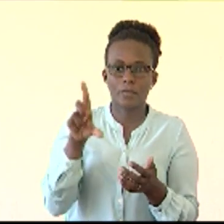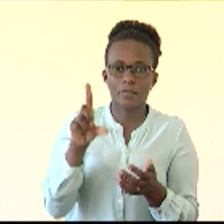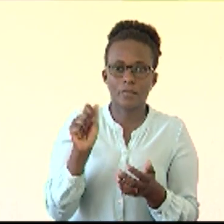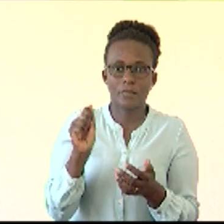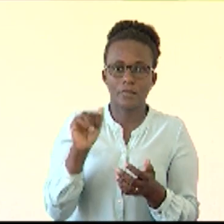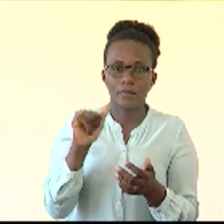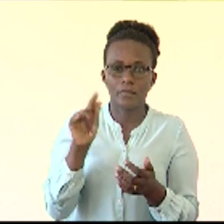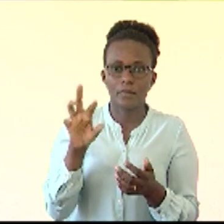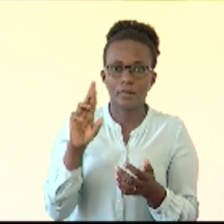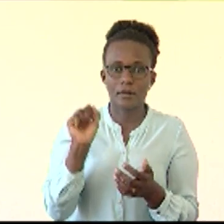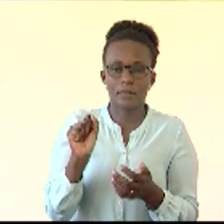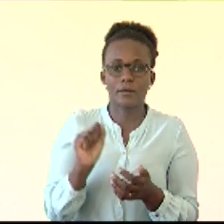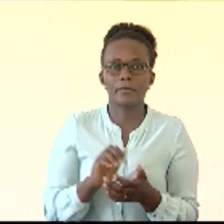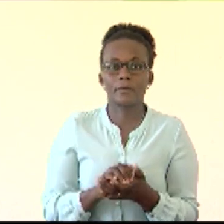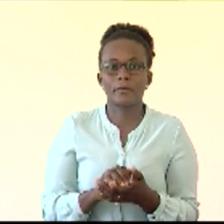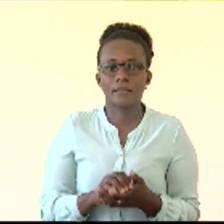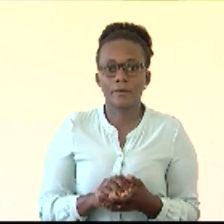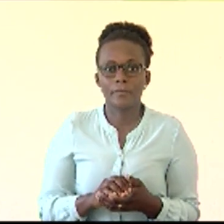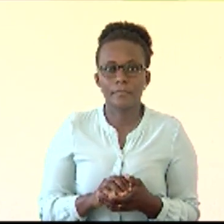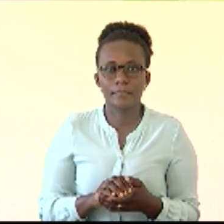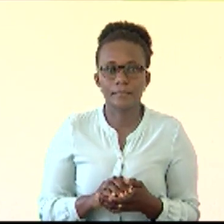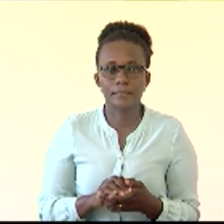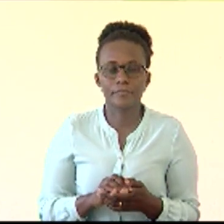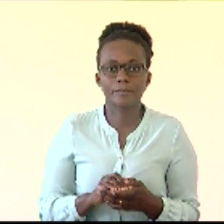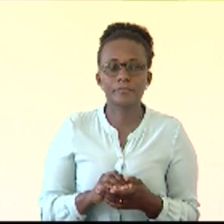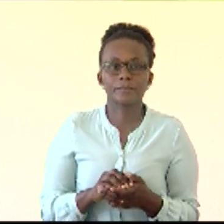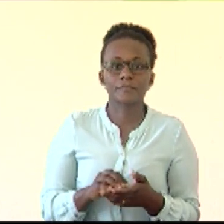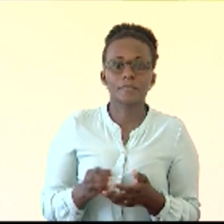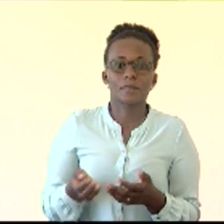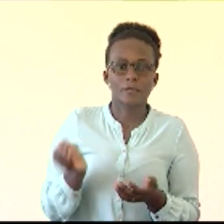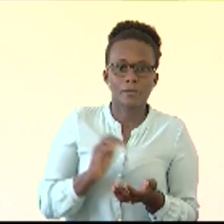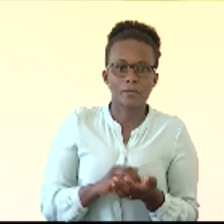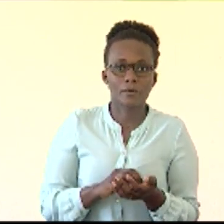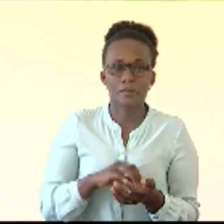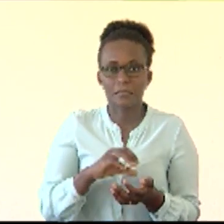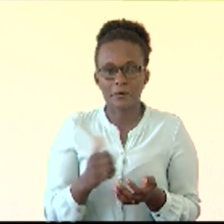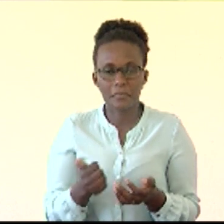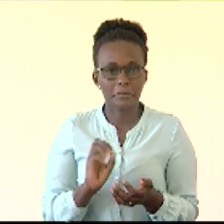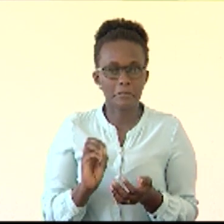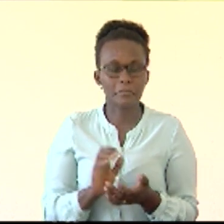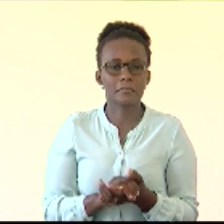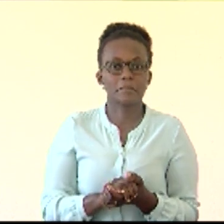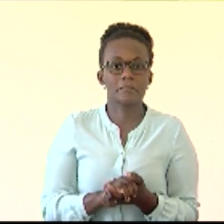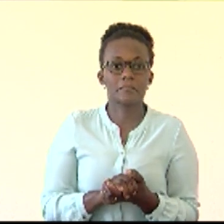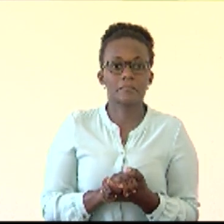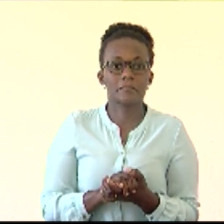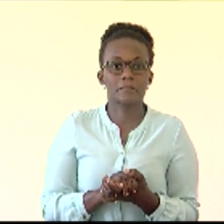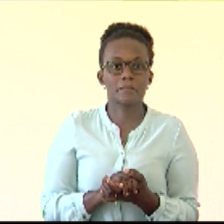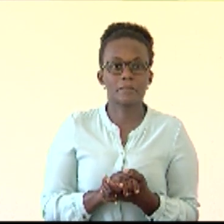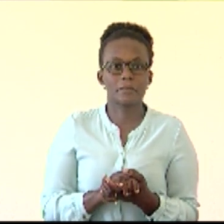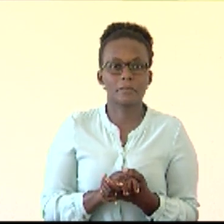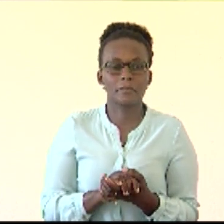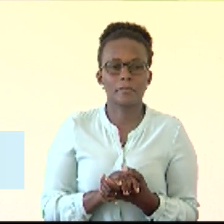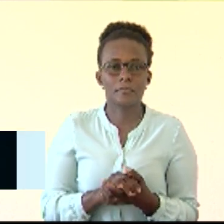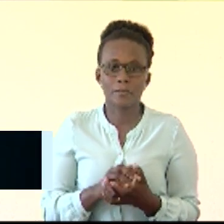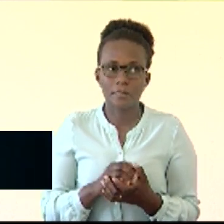that layer will be very thin. You don't coat it with a lot of another metal with it. We're just going to look